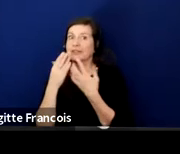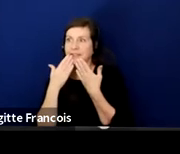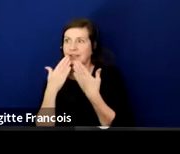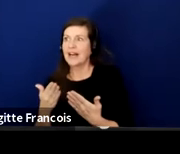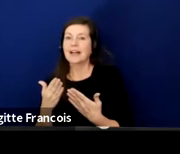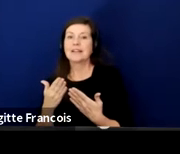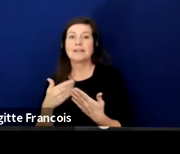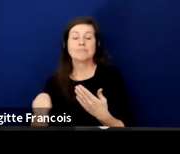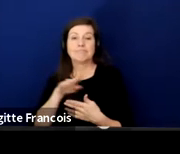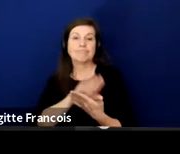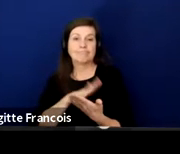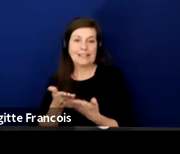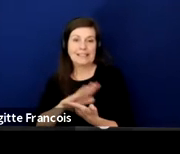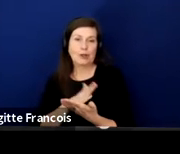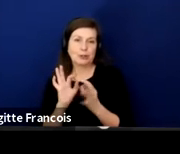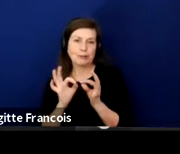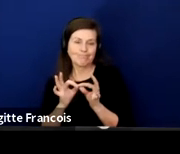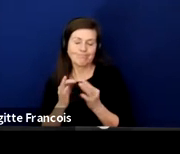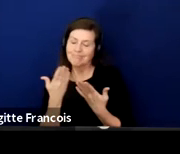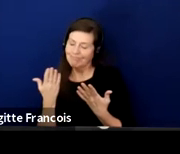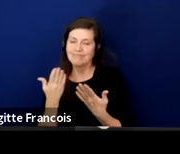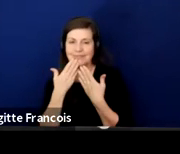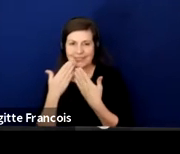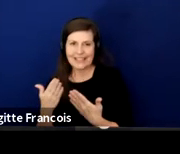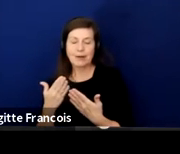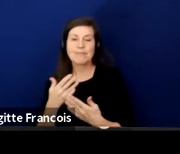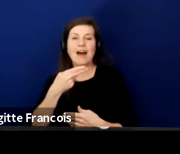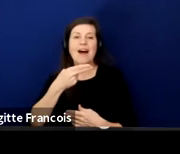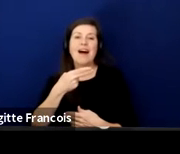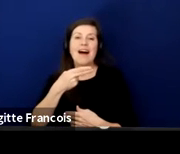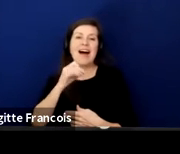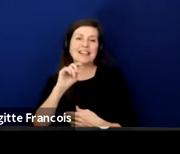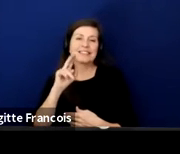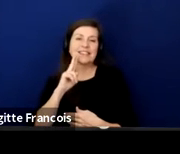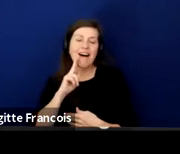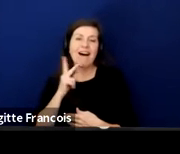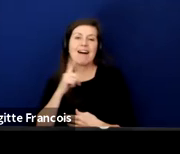our interpreters, as always. So Helsa and Birgitte doing the